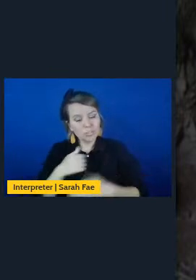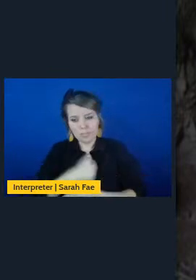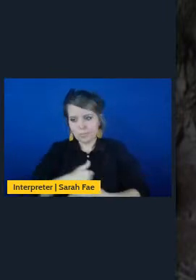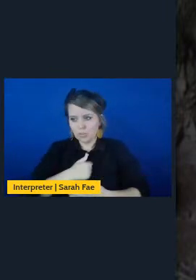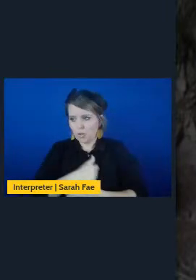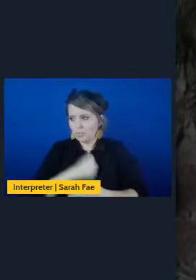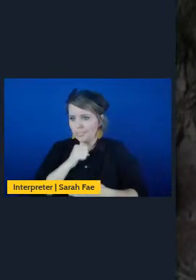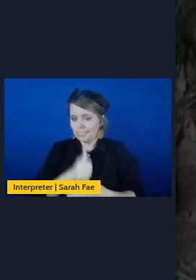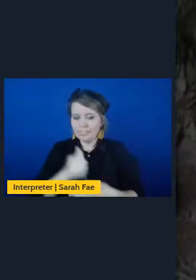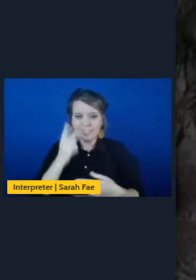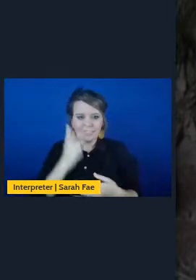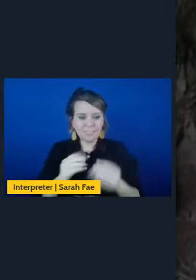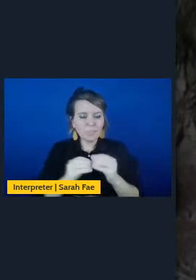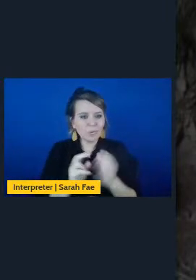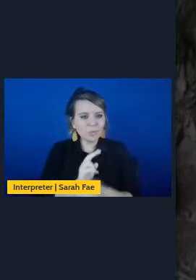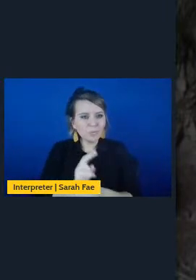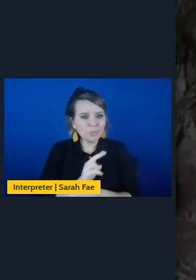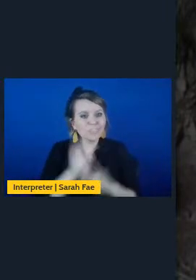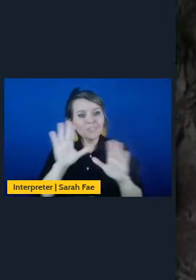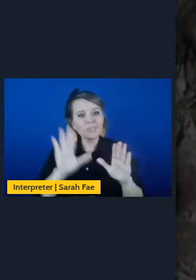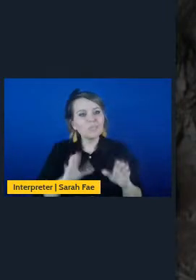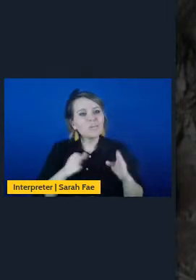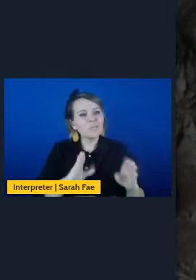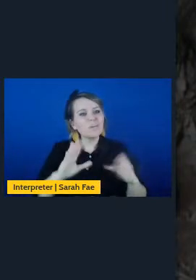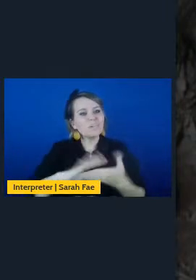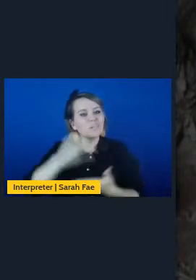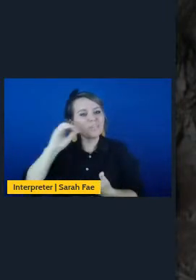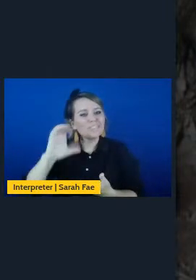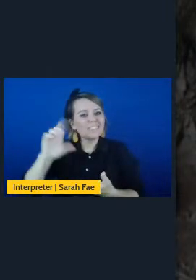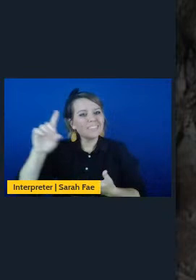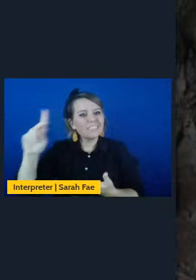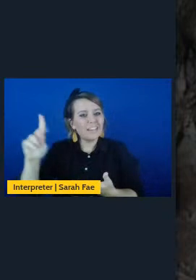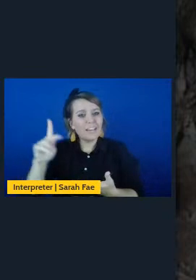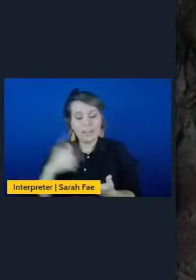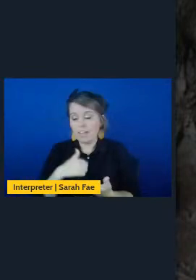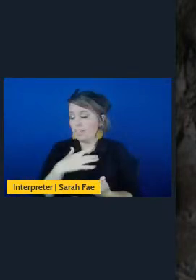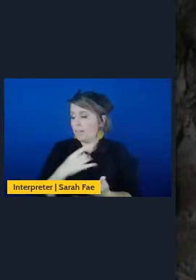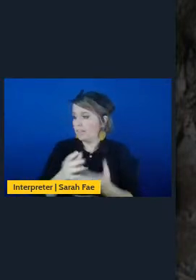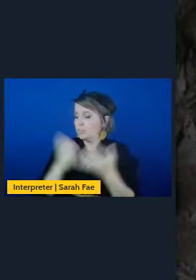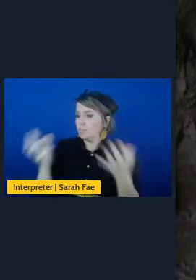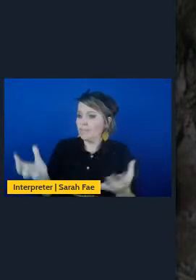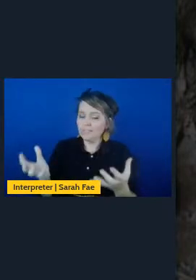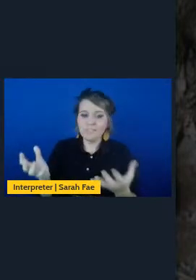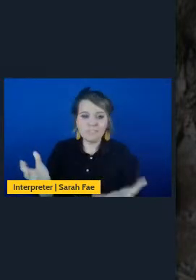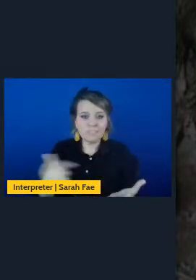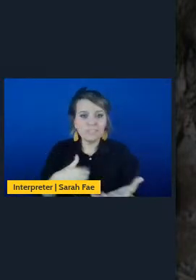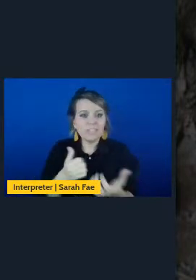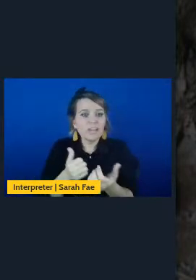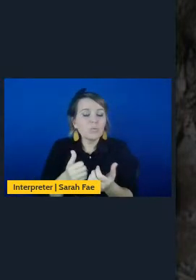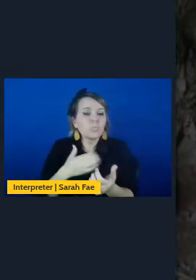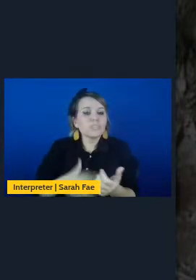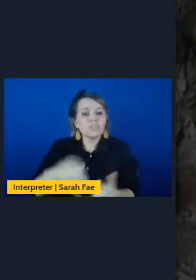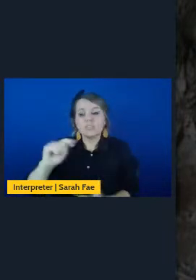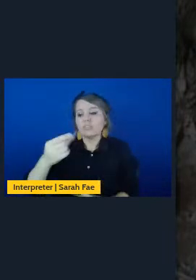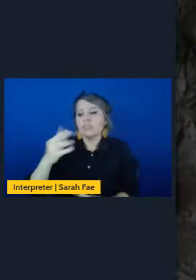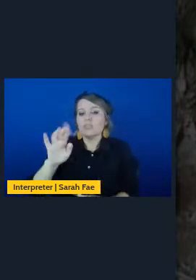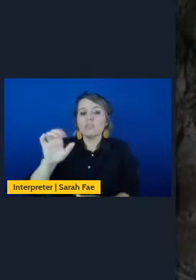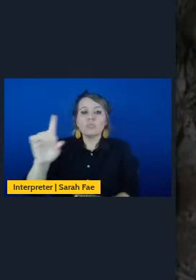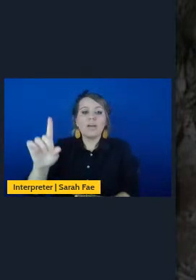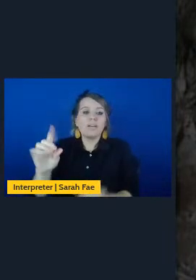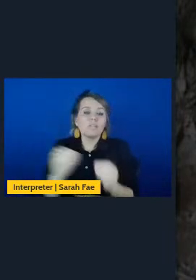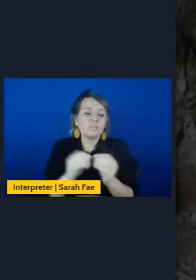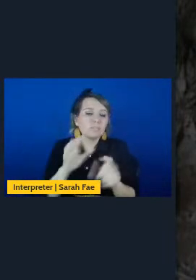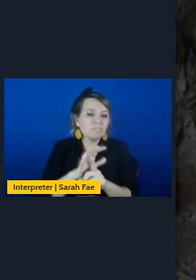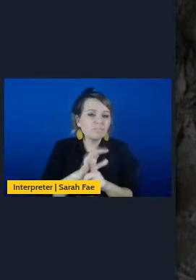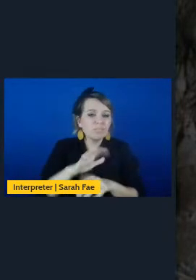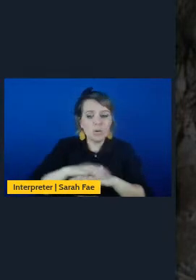see more use. It was a great way to learn the CDK. I'm a big fan of it. I wish that threads were more of a thing on Mastodon as they